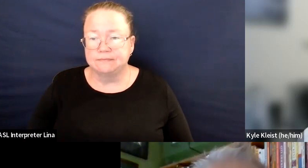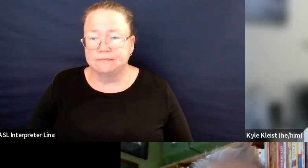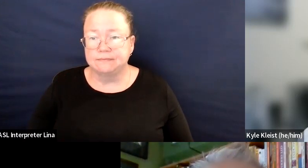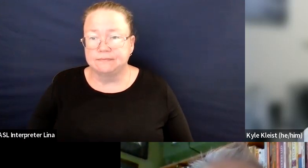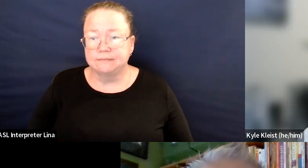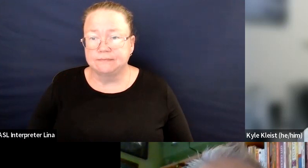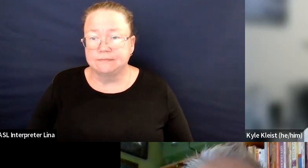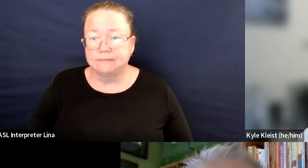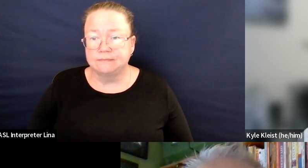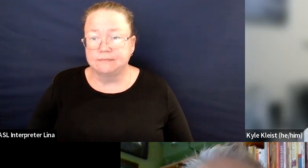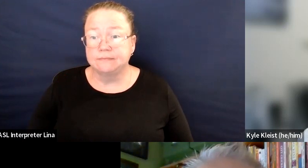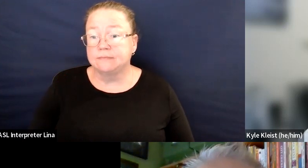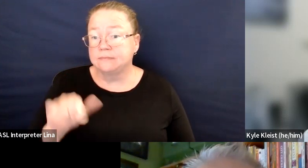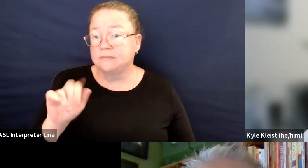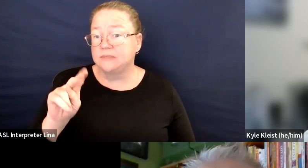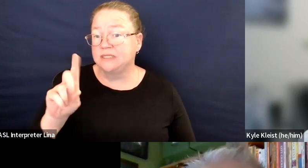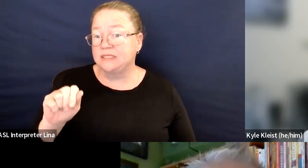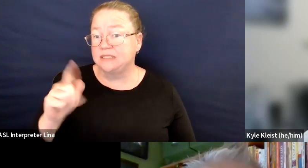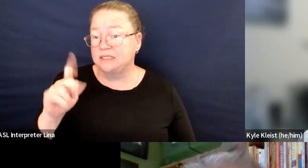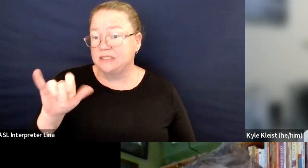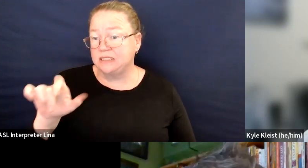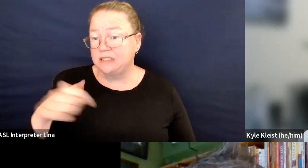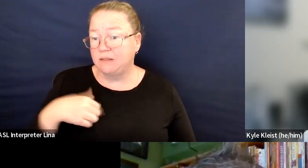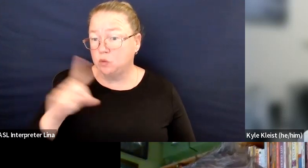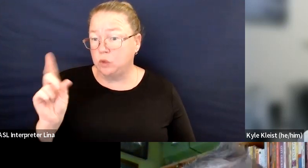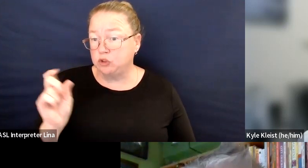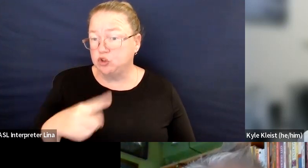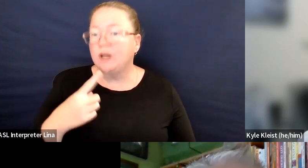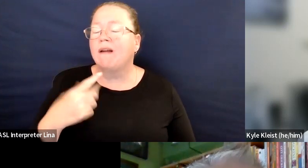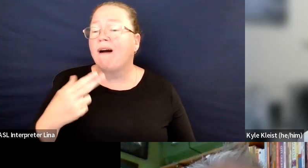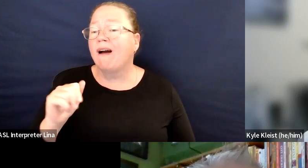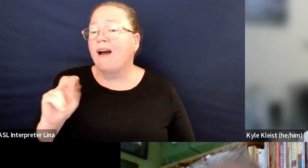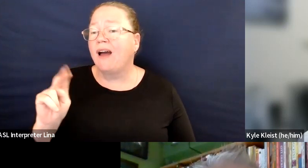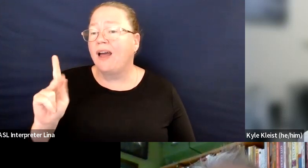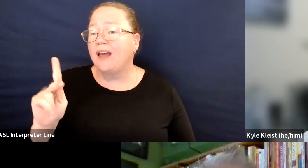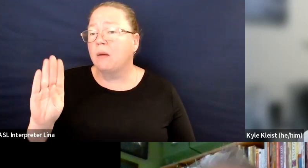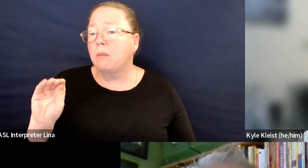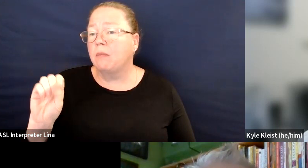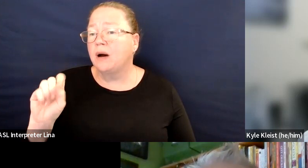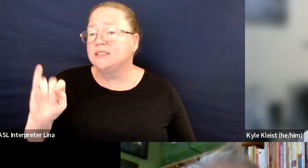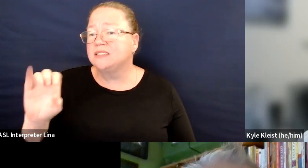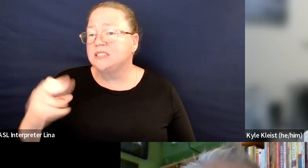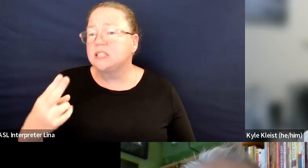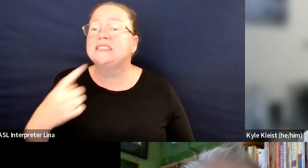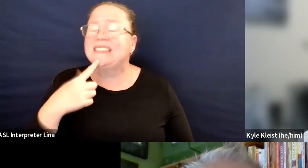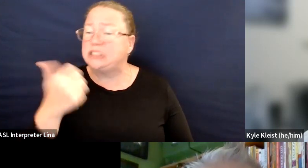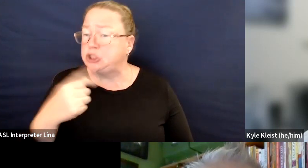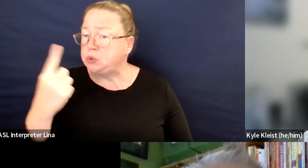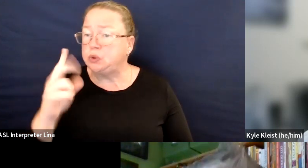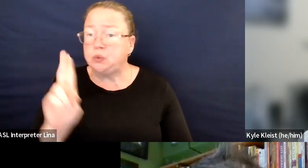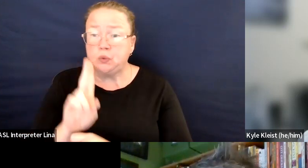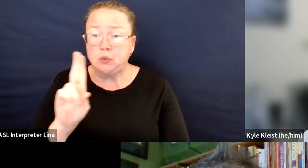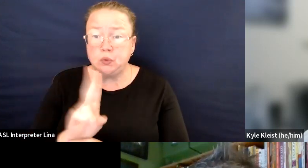Linda and Kyle, we do have a question from Hank Bostic. It says, does anyone